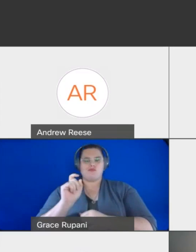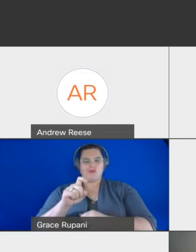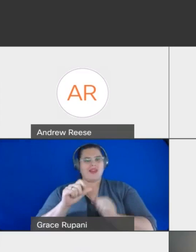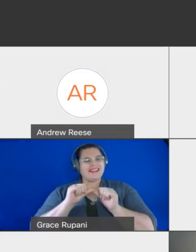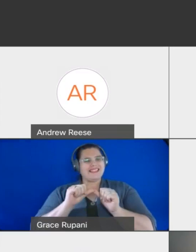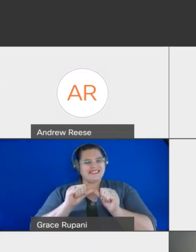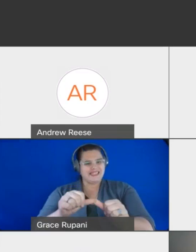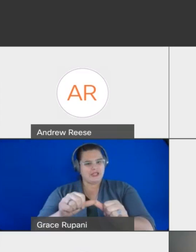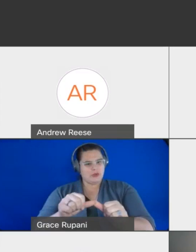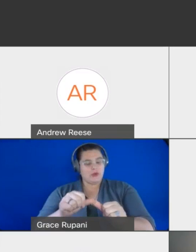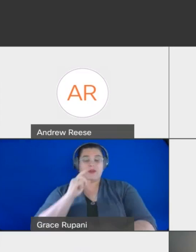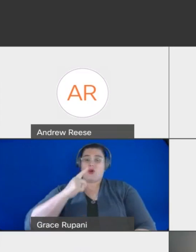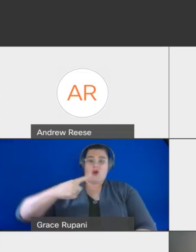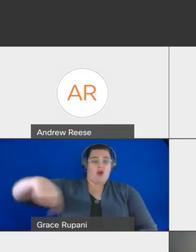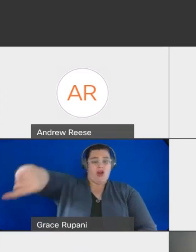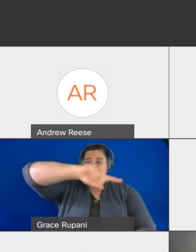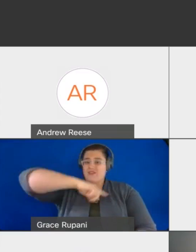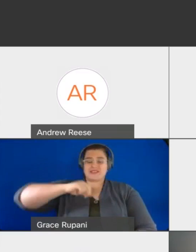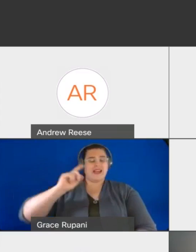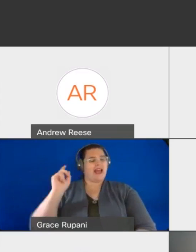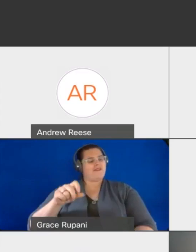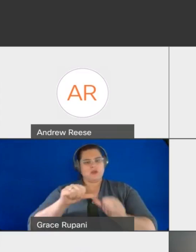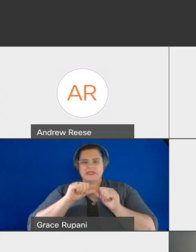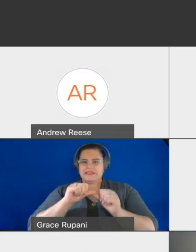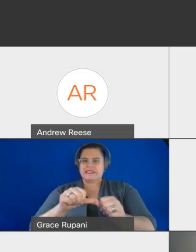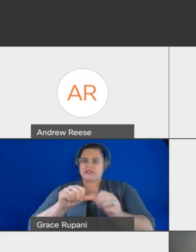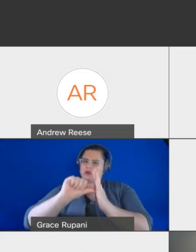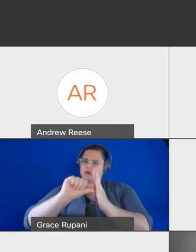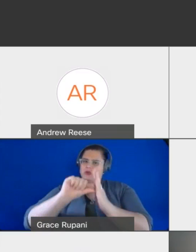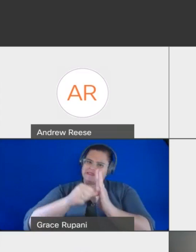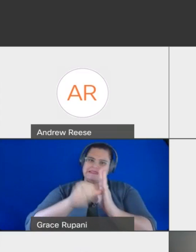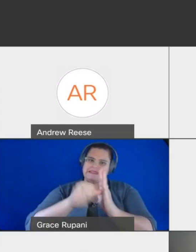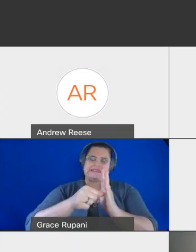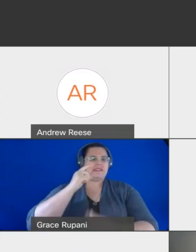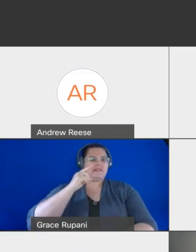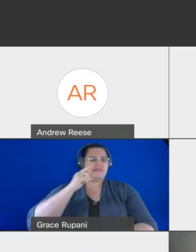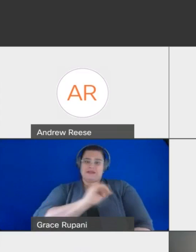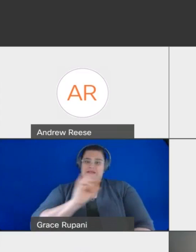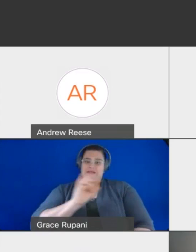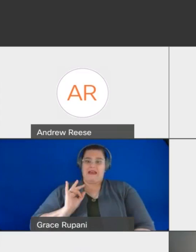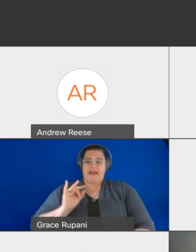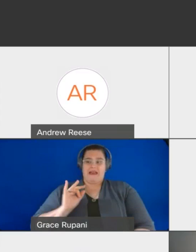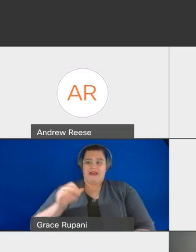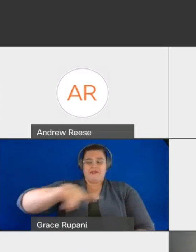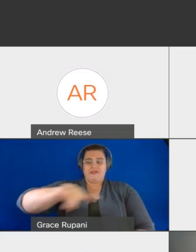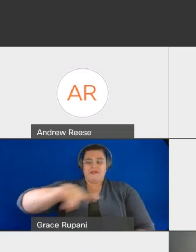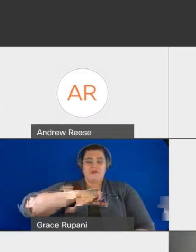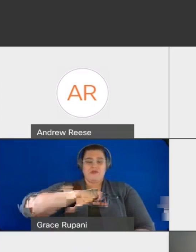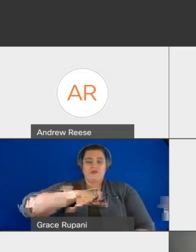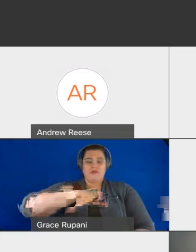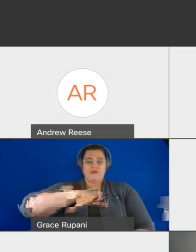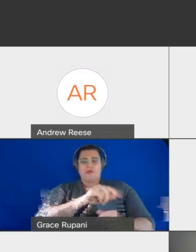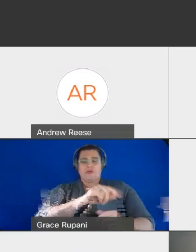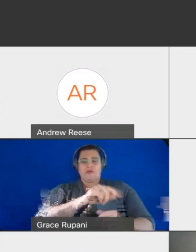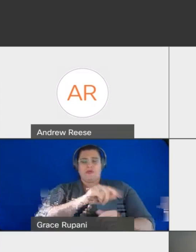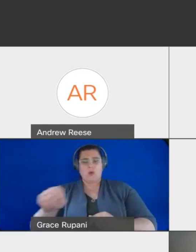for all of us, but especially for the staff who are in these placements, who work with, in the case of people working